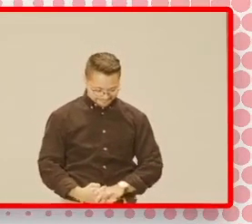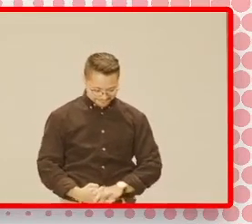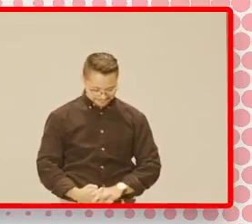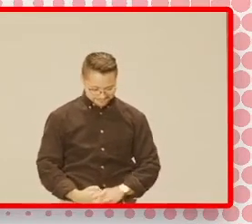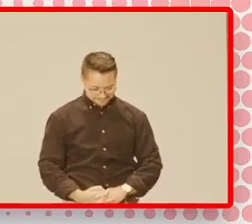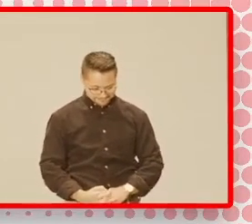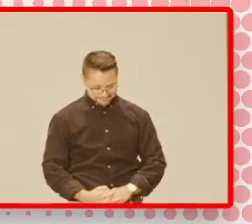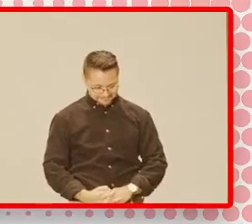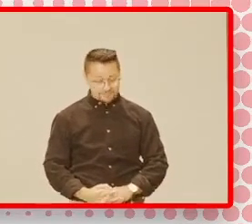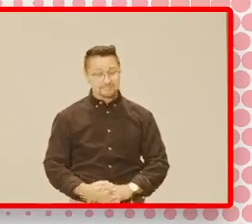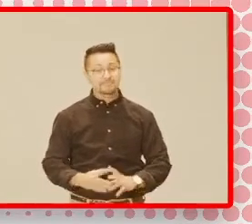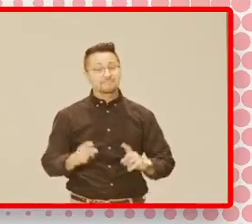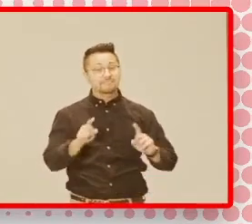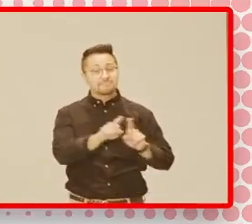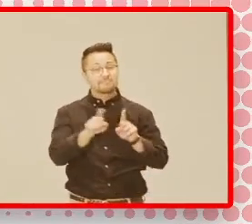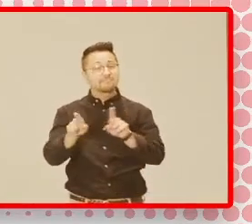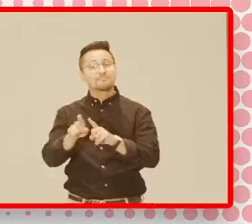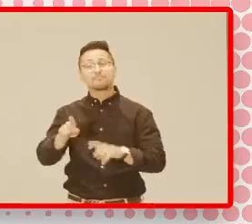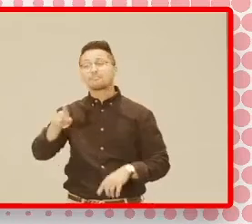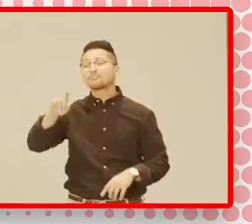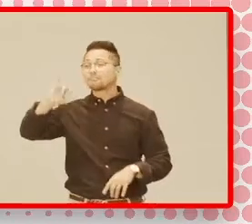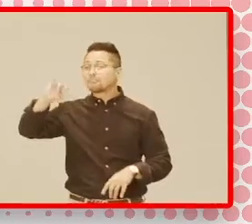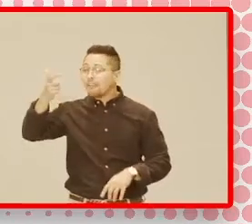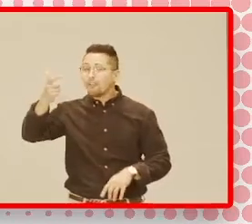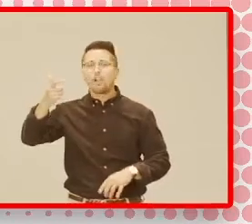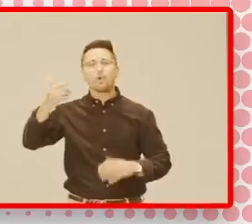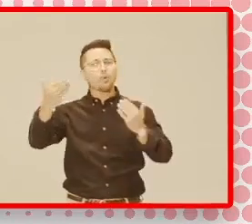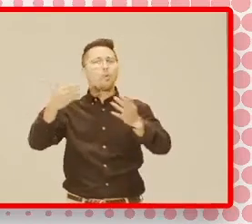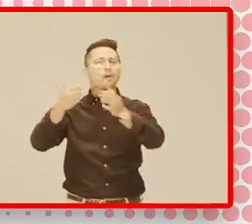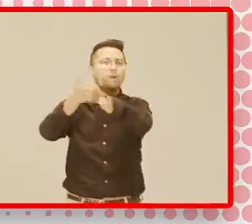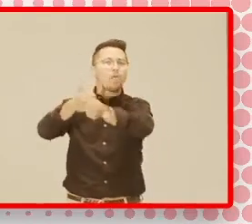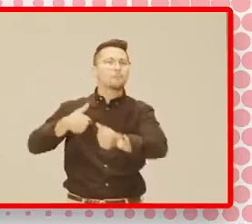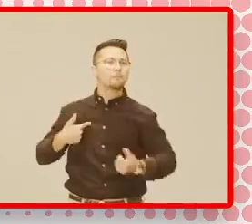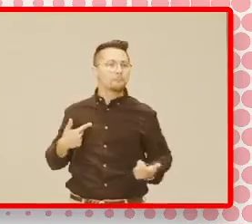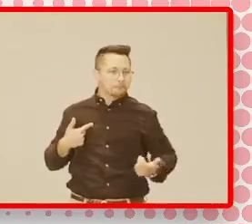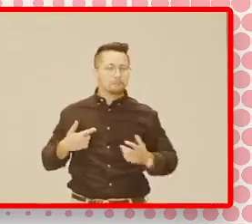And please follow me on Instagram